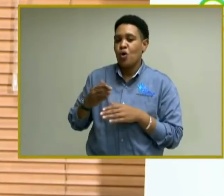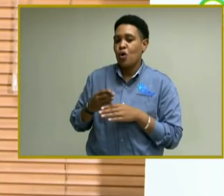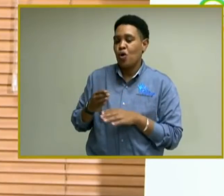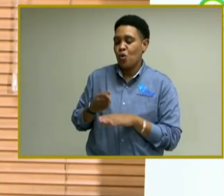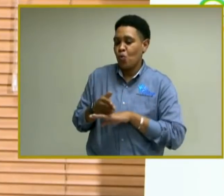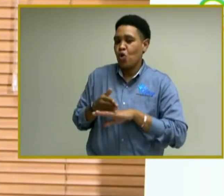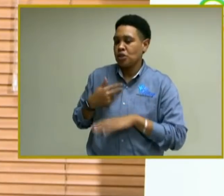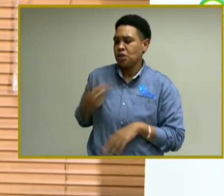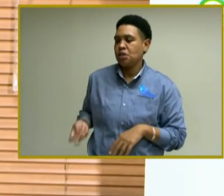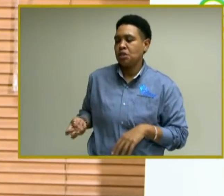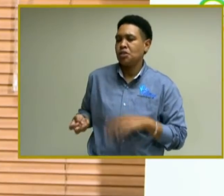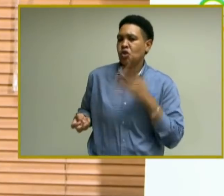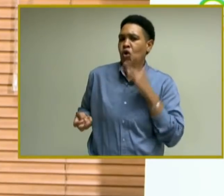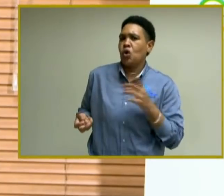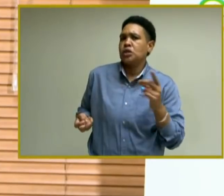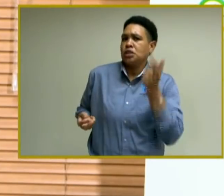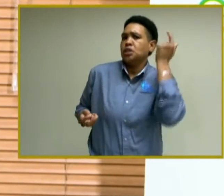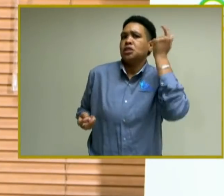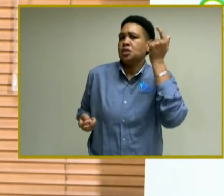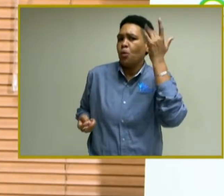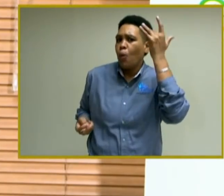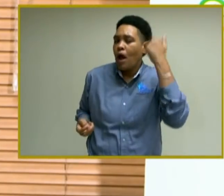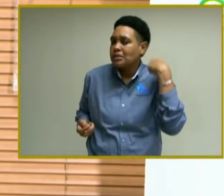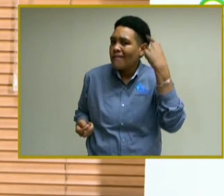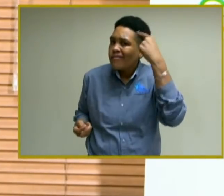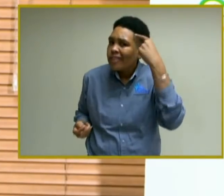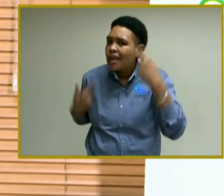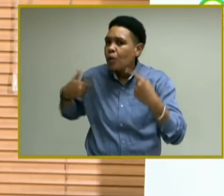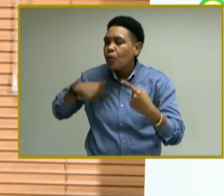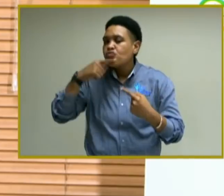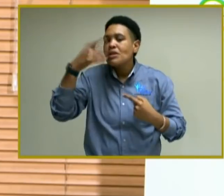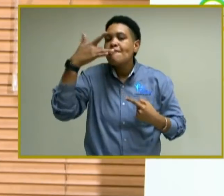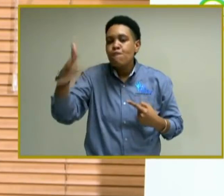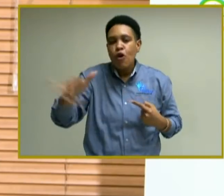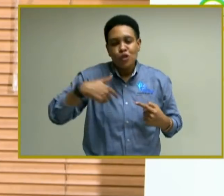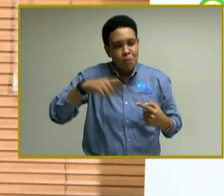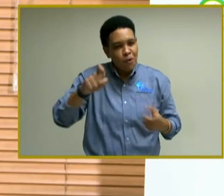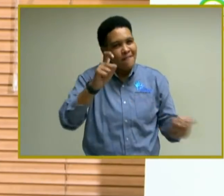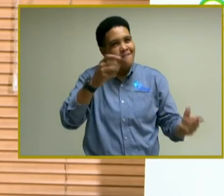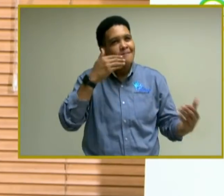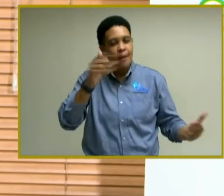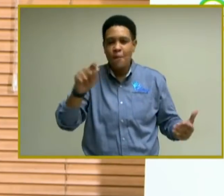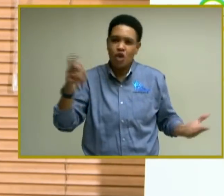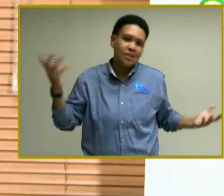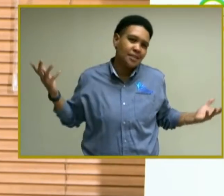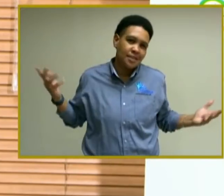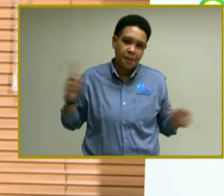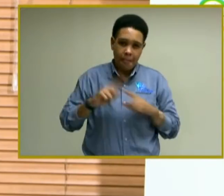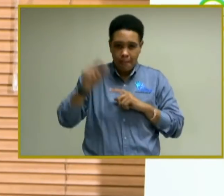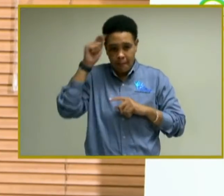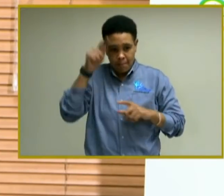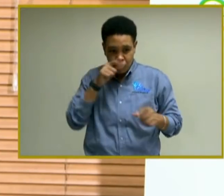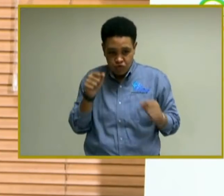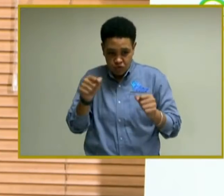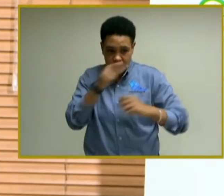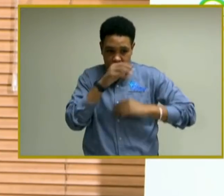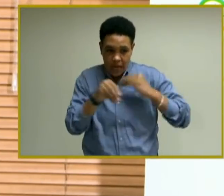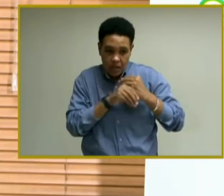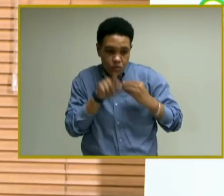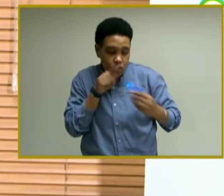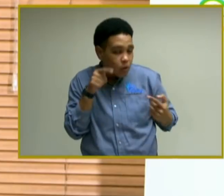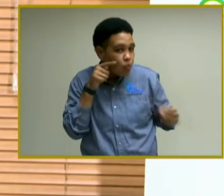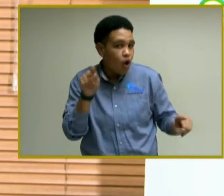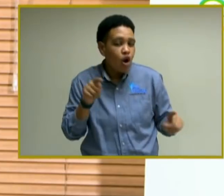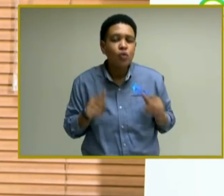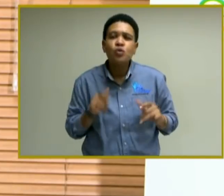the table in this case, because I think we have been fortunate and we must give thanks. But the strategies have also worked,